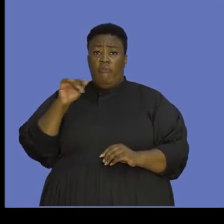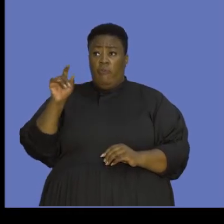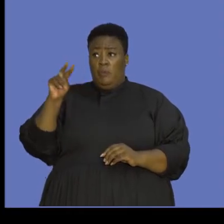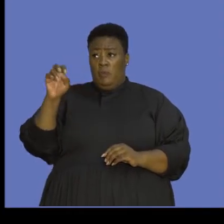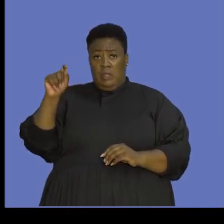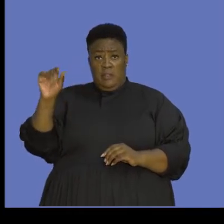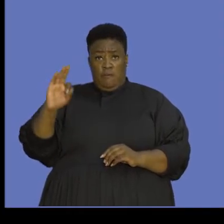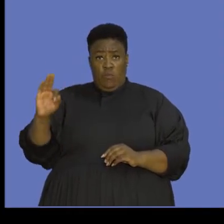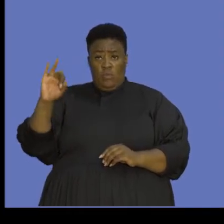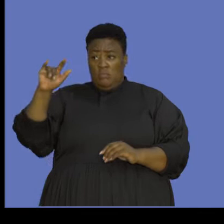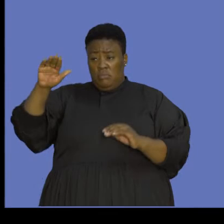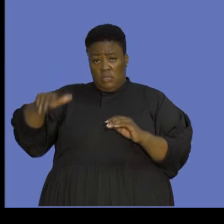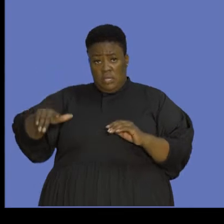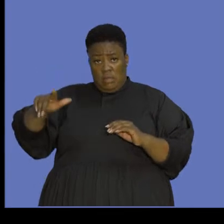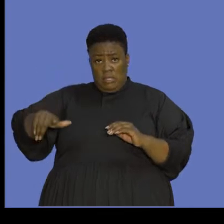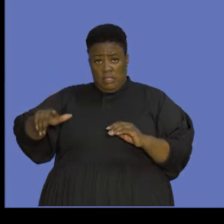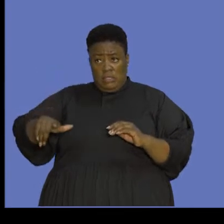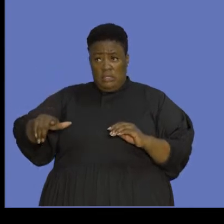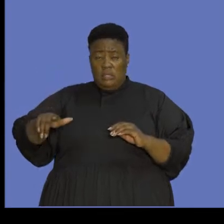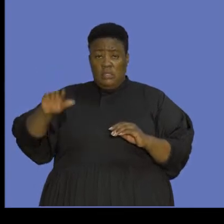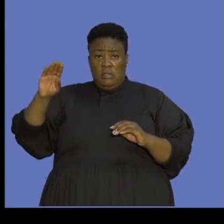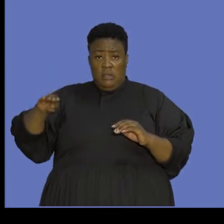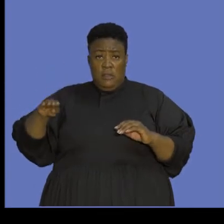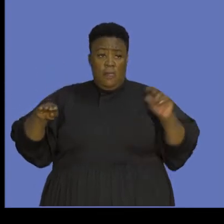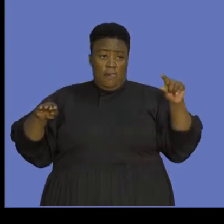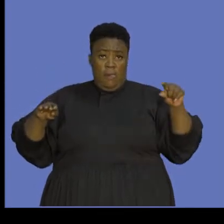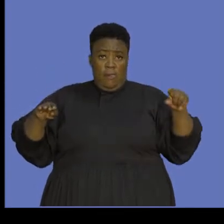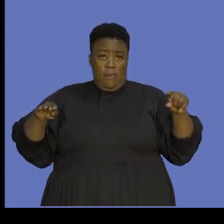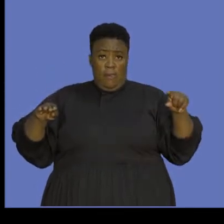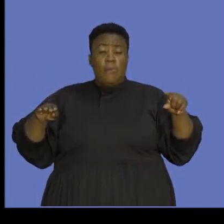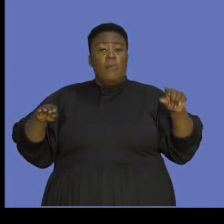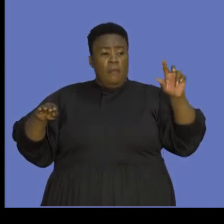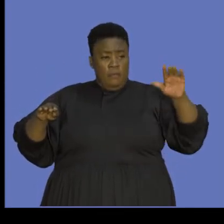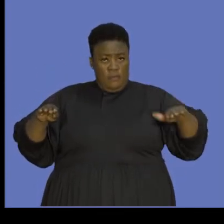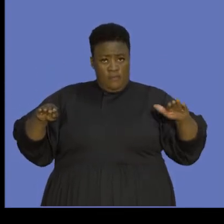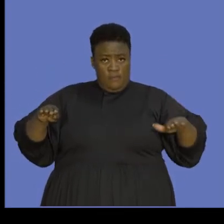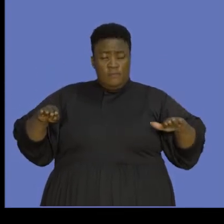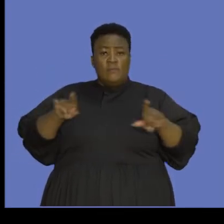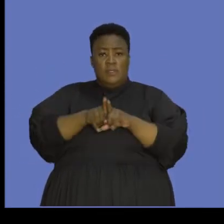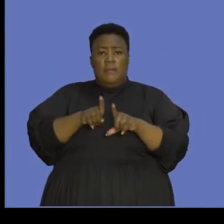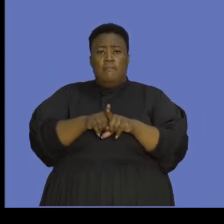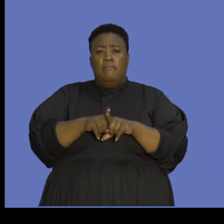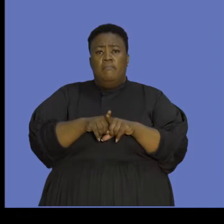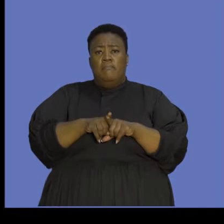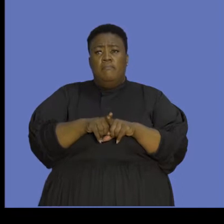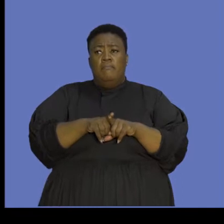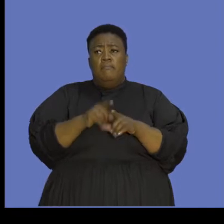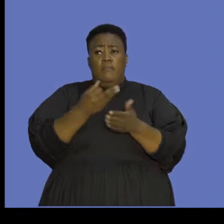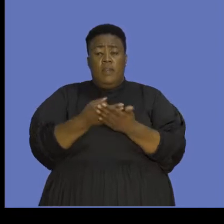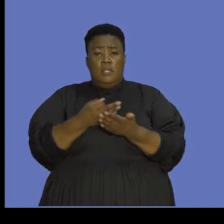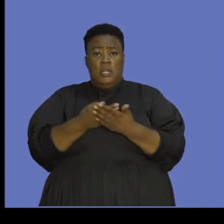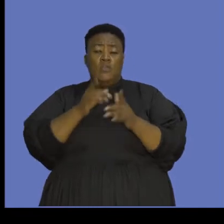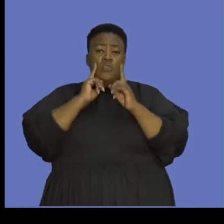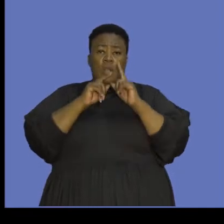decreases by a factor, then acceleration decreases by the same factor.